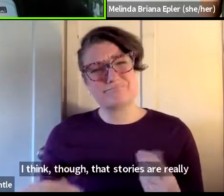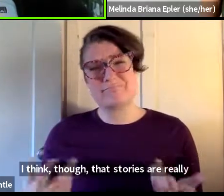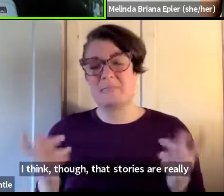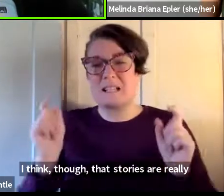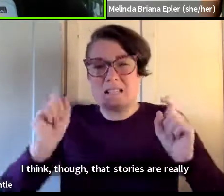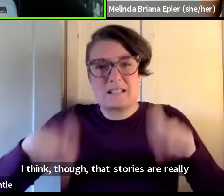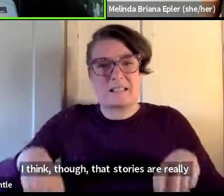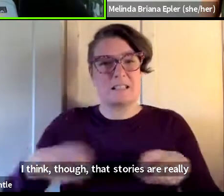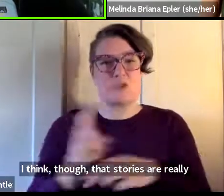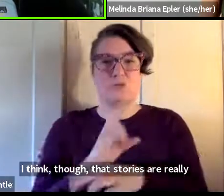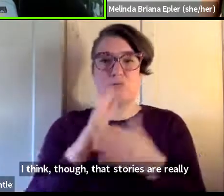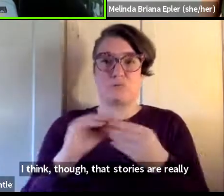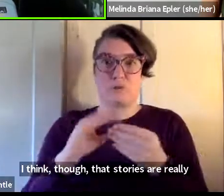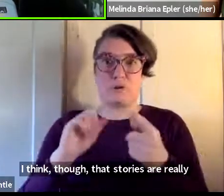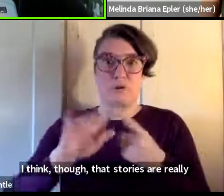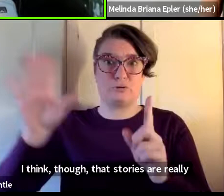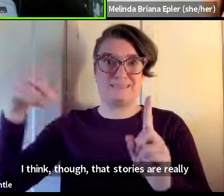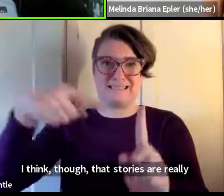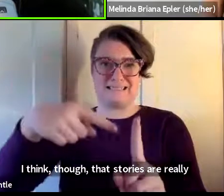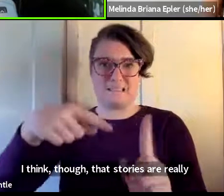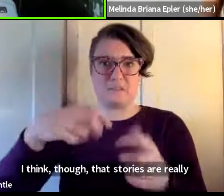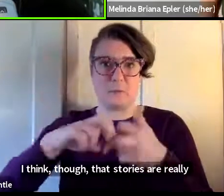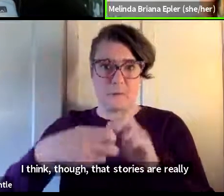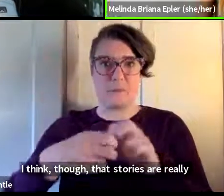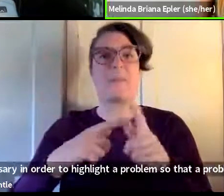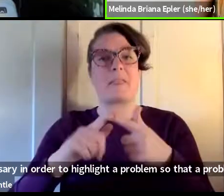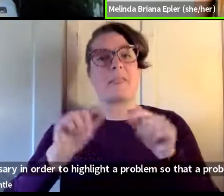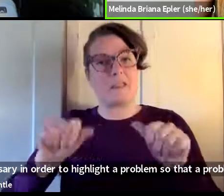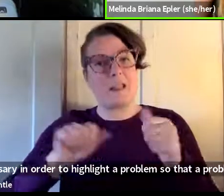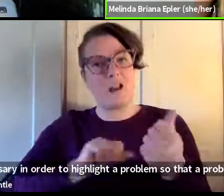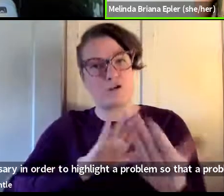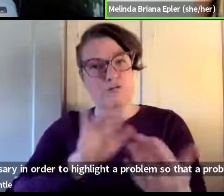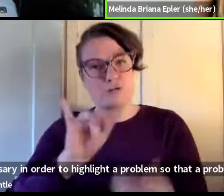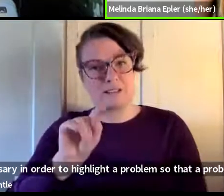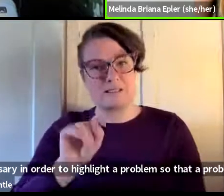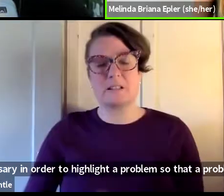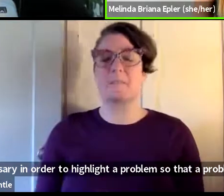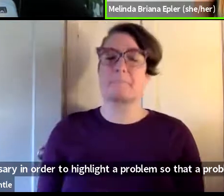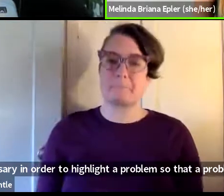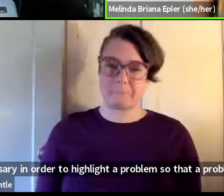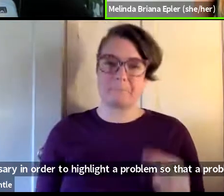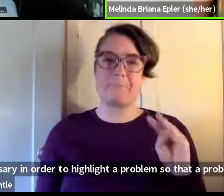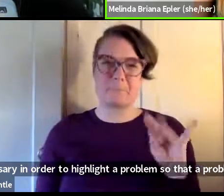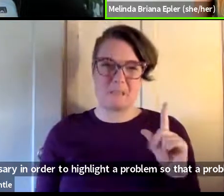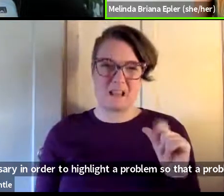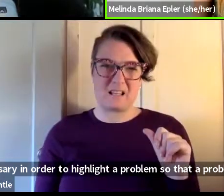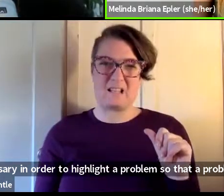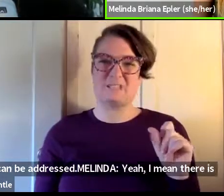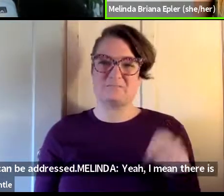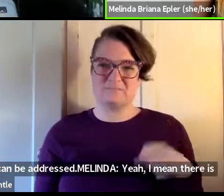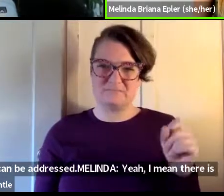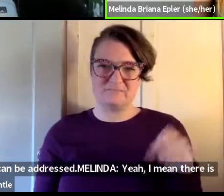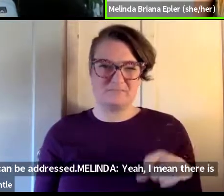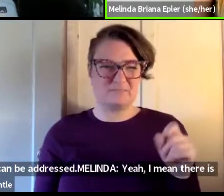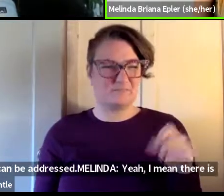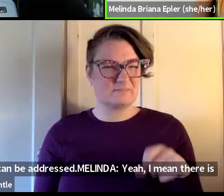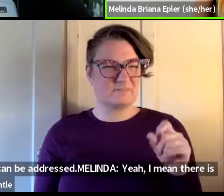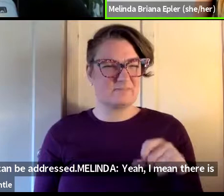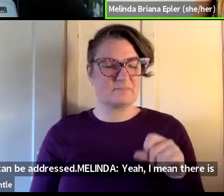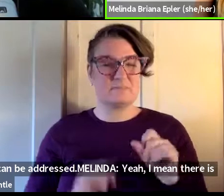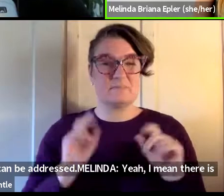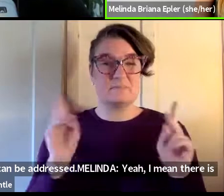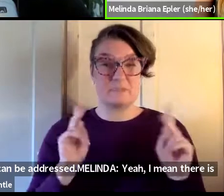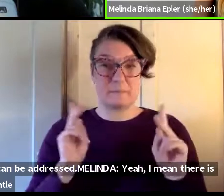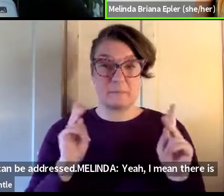problem so that a problem can be addressed. Yeah, yeah. I mean, it's like we people